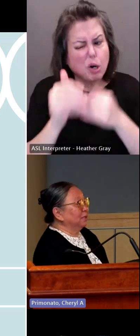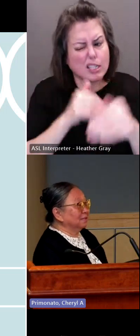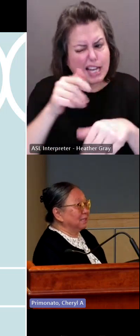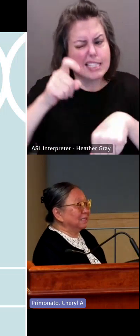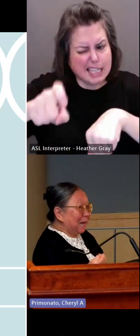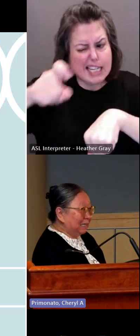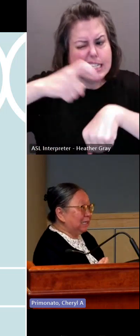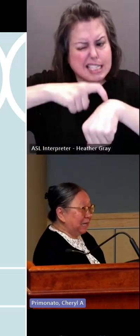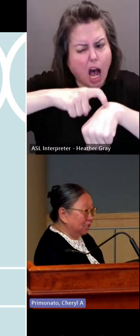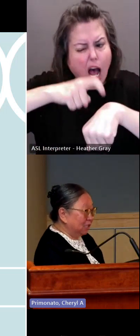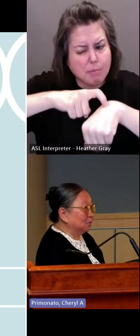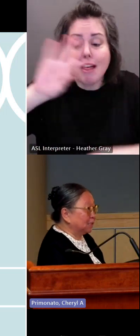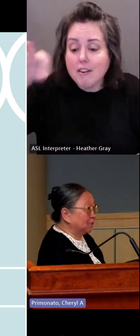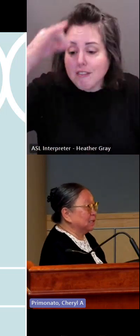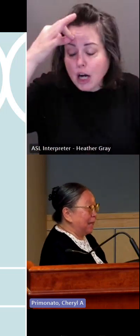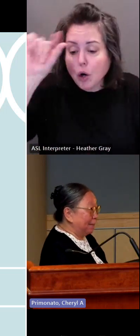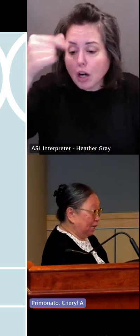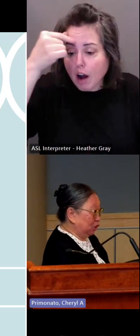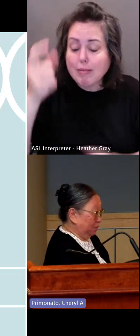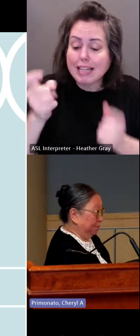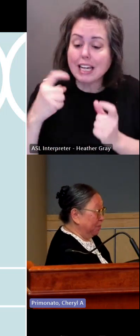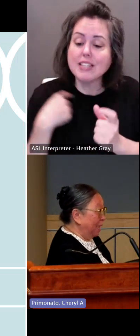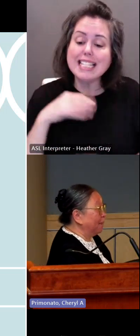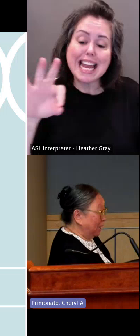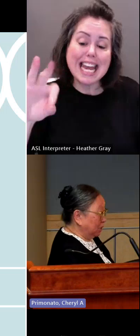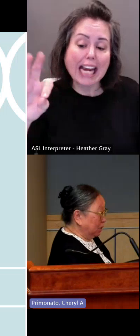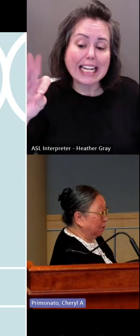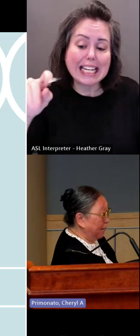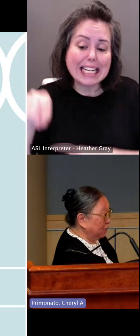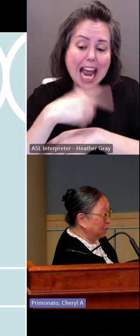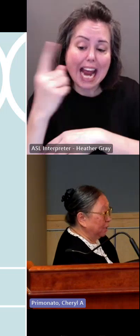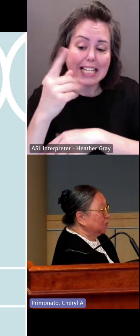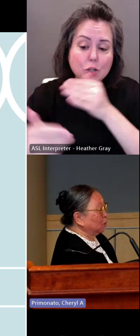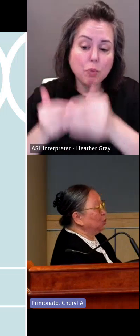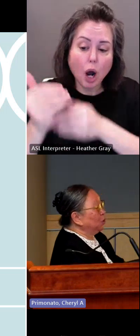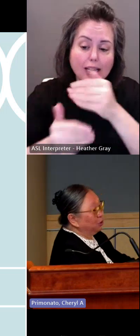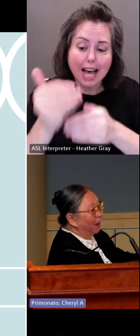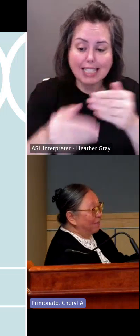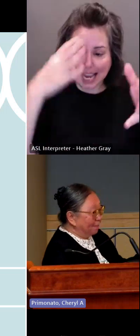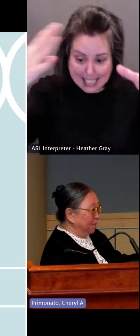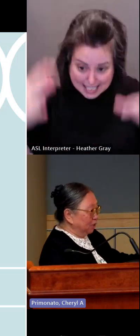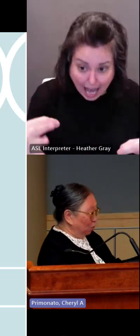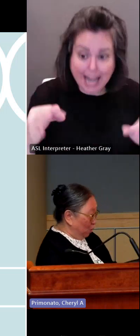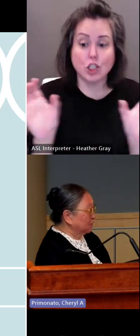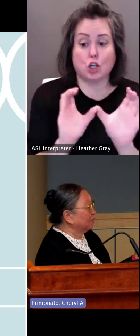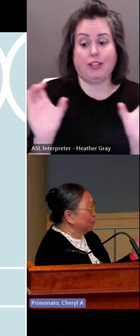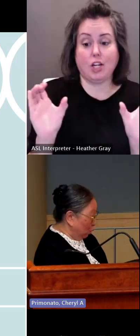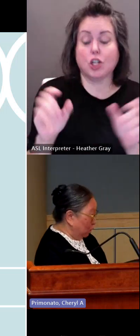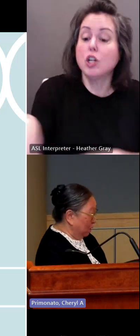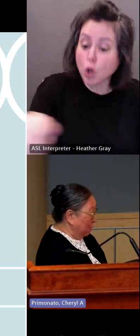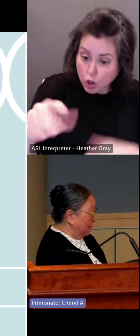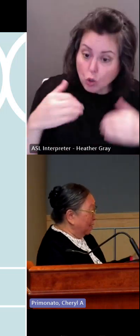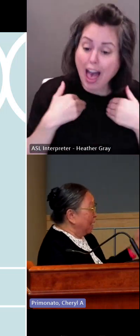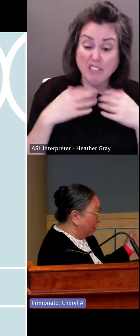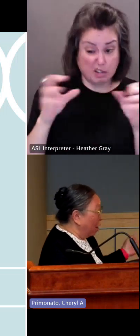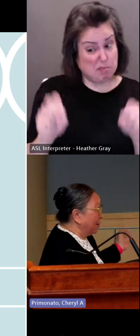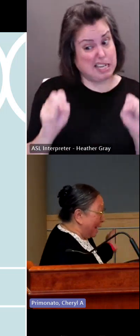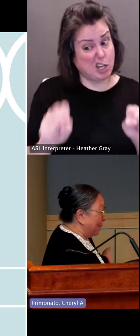federal government gives us 90 days to process an application and make a determination. So you have that potential risk of